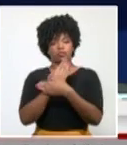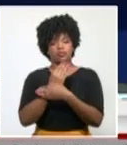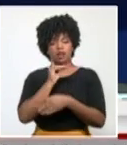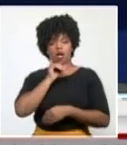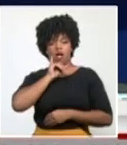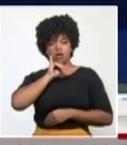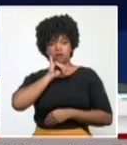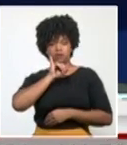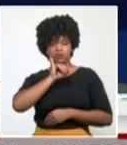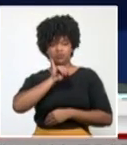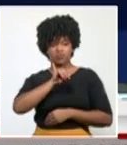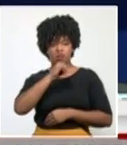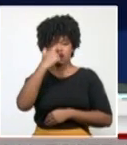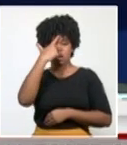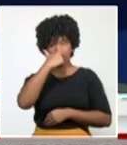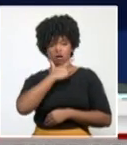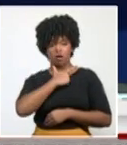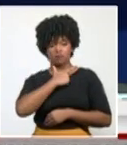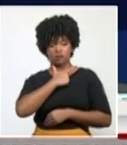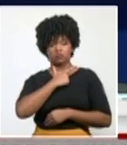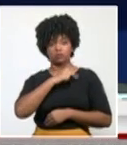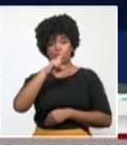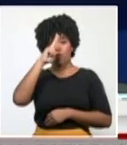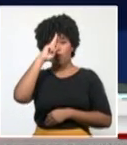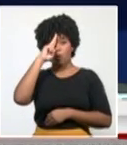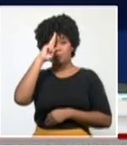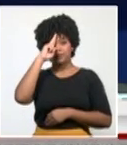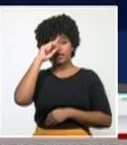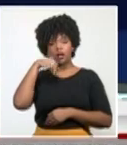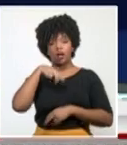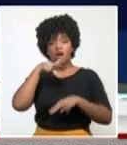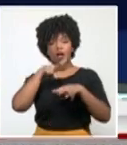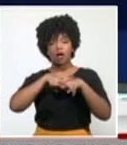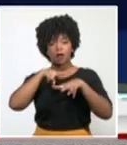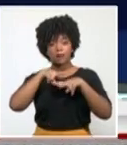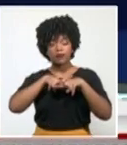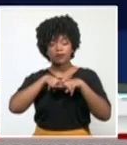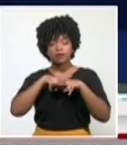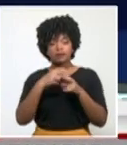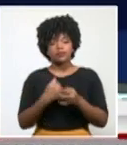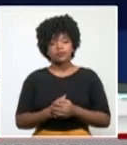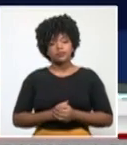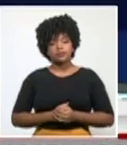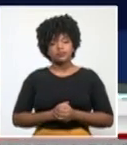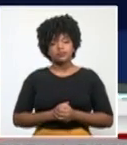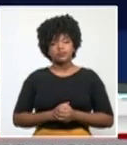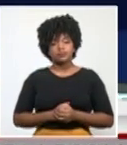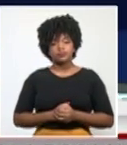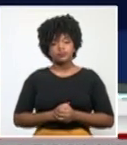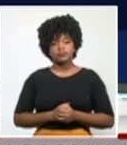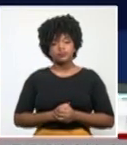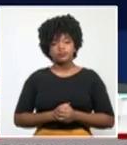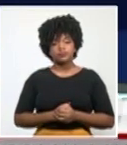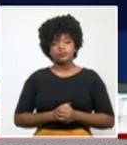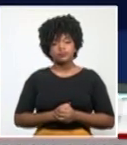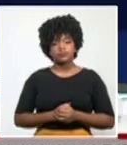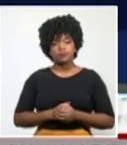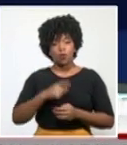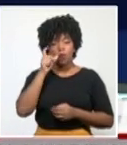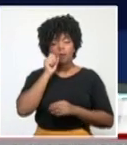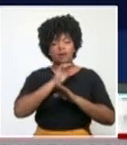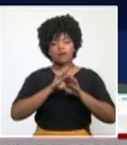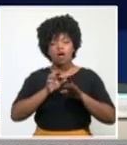had been admitted since last April 6 at the Salvador Allende Hospital, and after 11 days of treatment at the intensive care